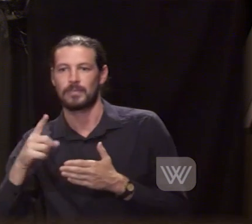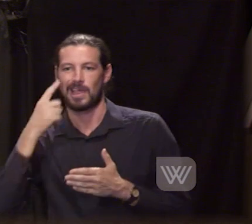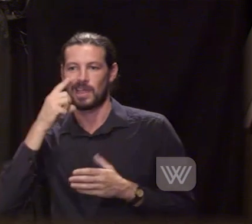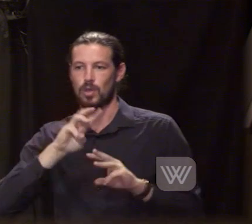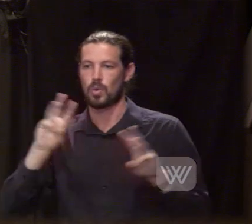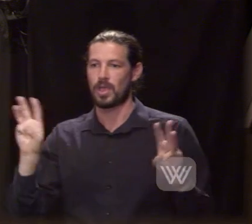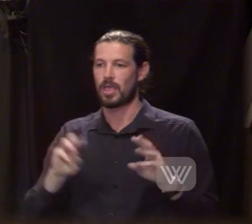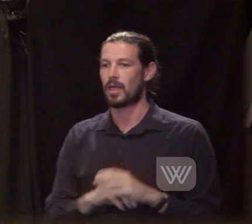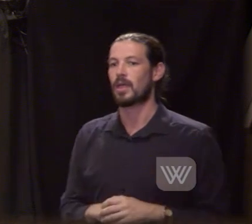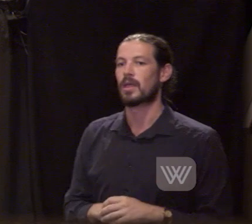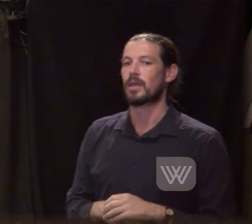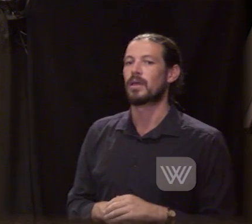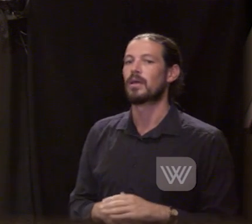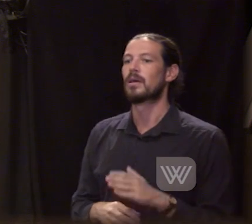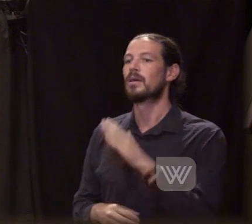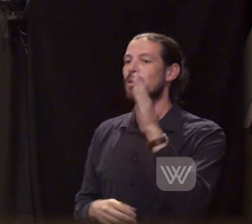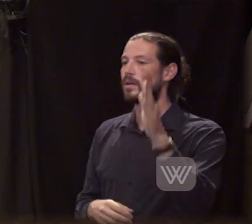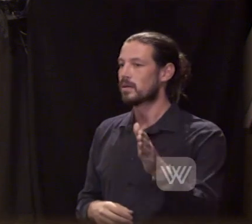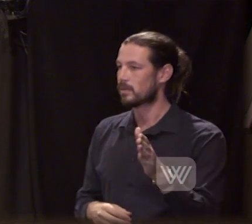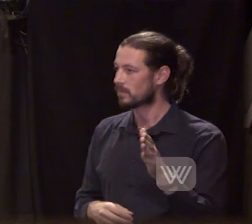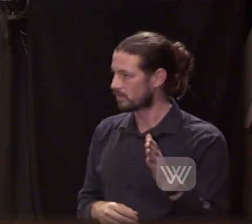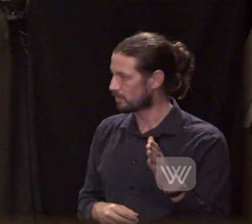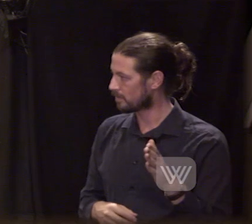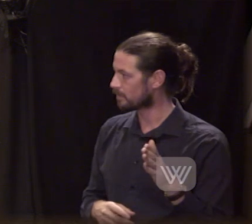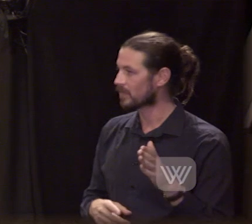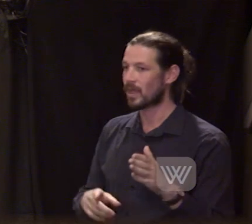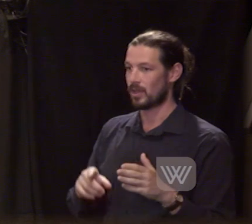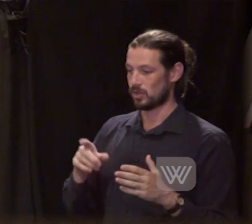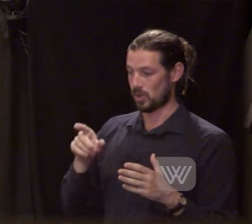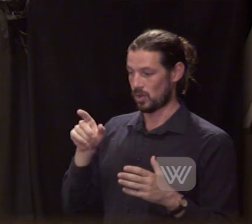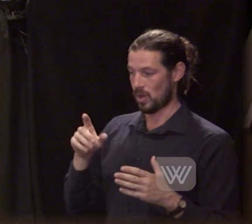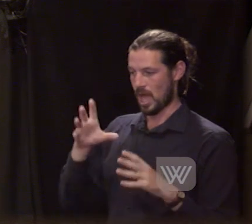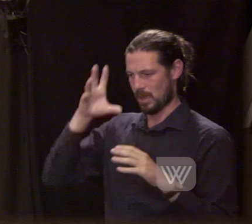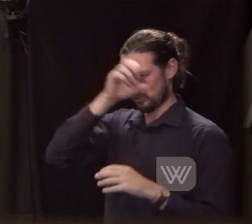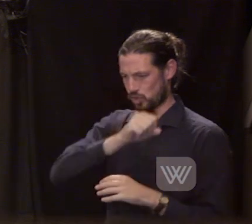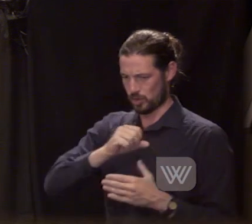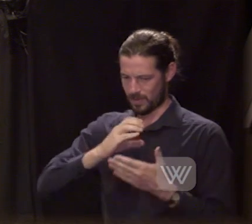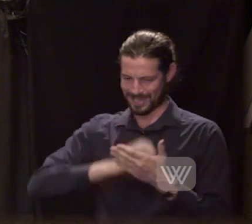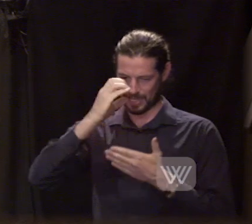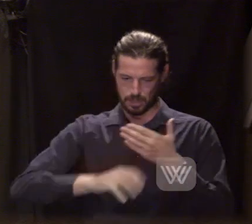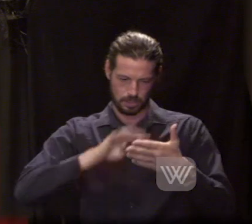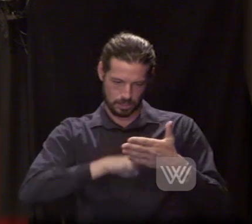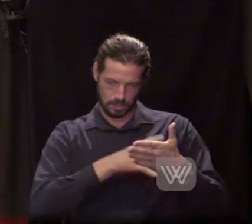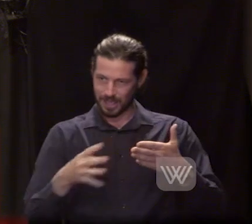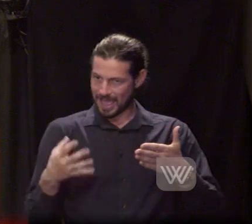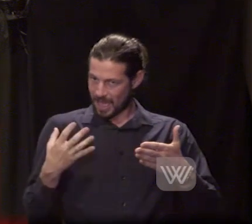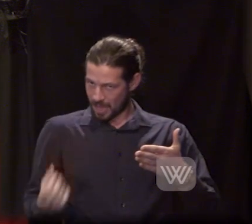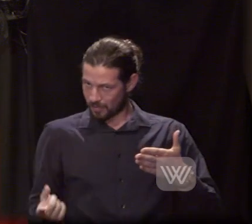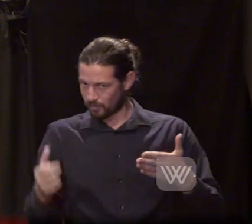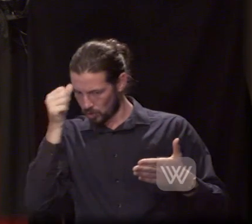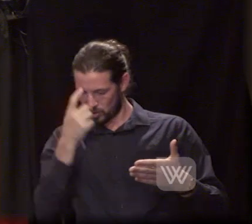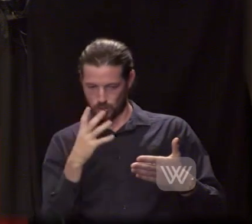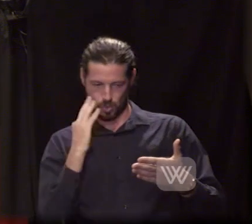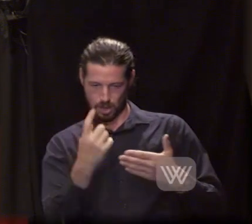Hi, I'm assuming that you had access to a calendar and knew how long was left in the mission. So I'm wondering, what was it like emotionally for you and